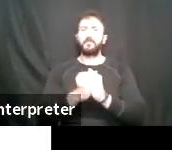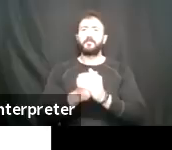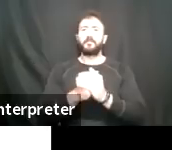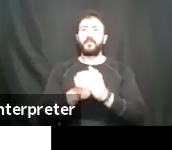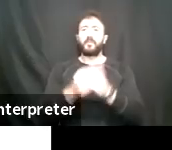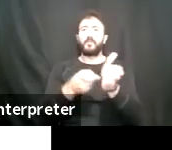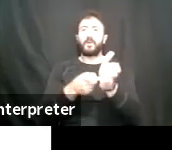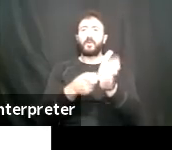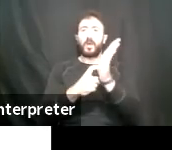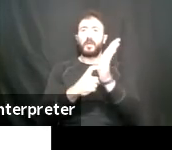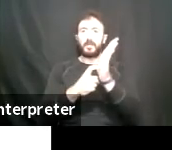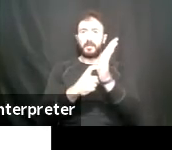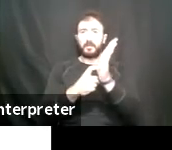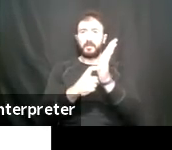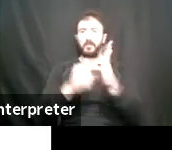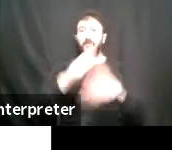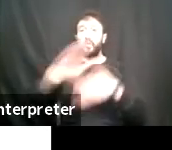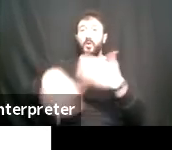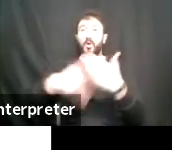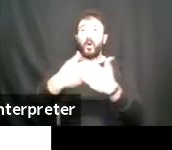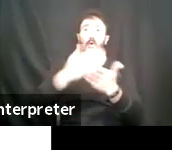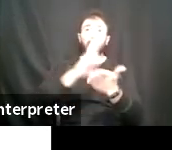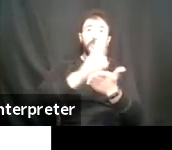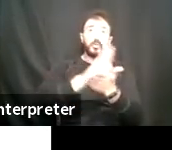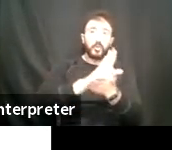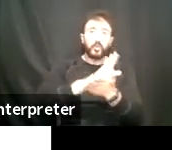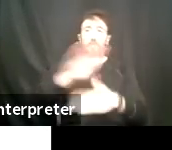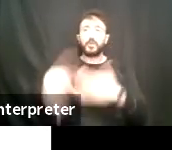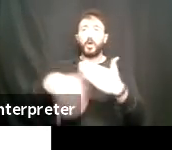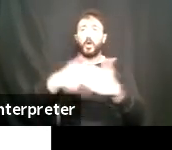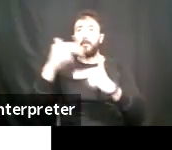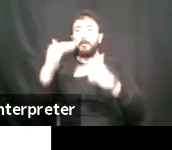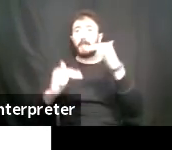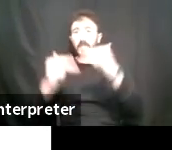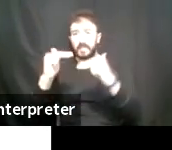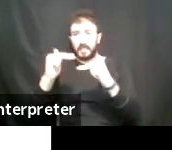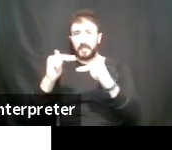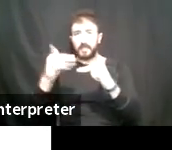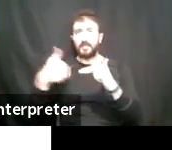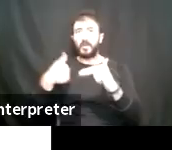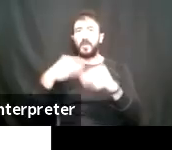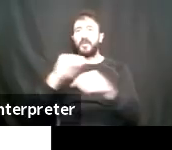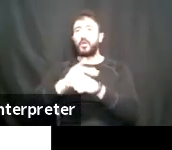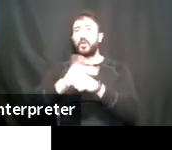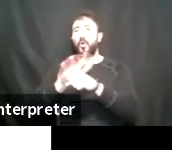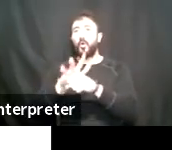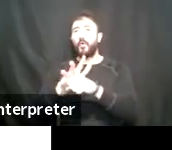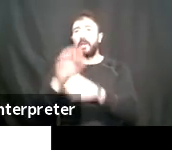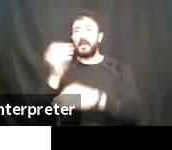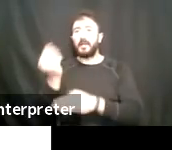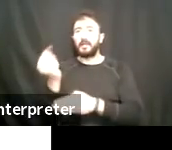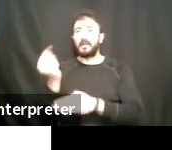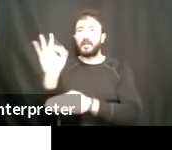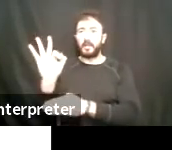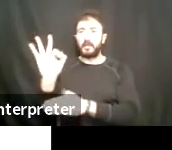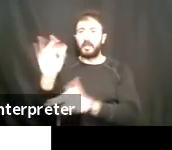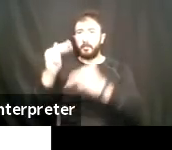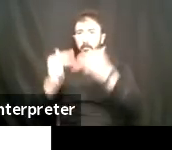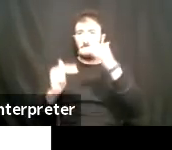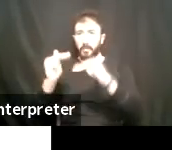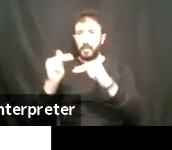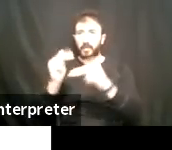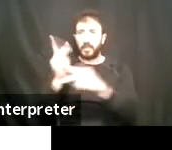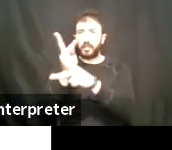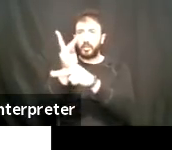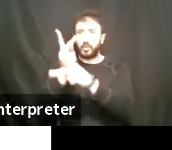school and every building in the district to have a COVID-19 building supervisor. At schools, that'll be